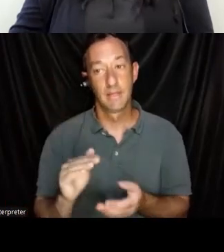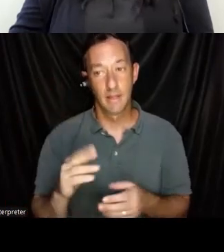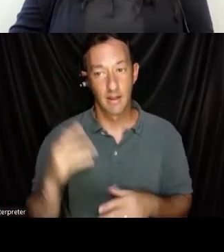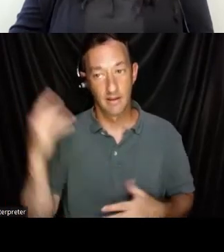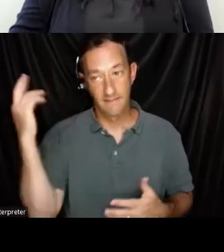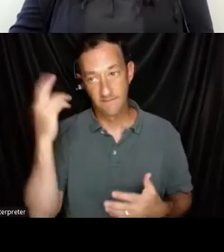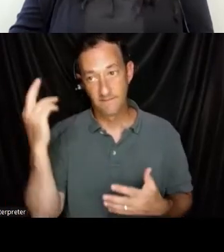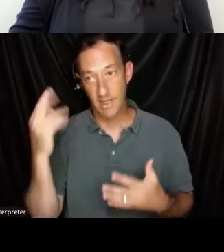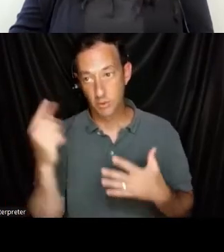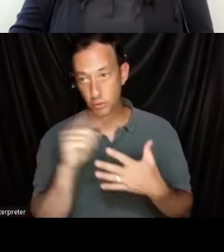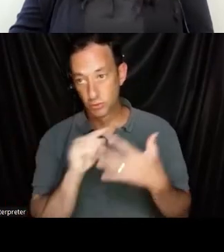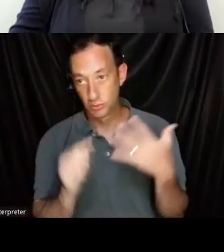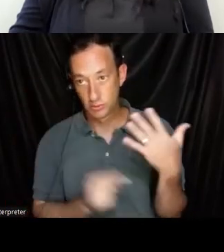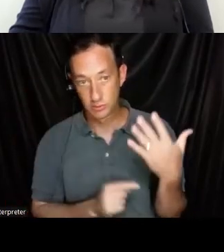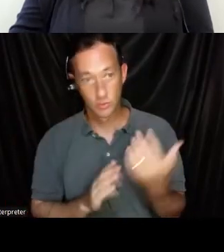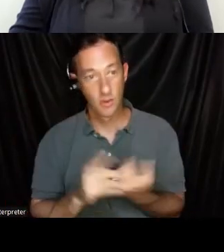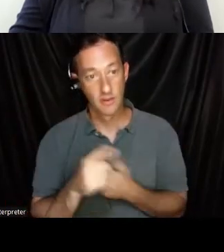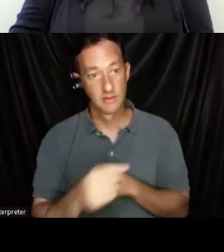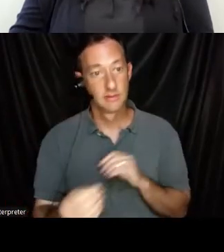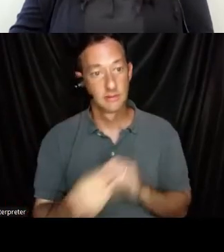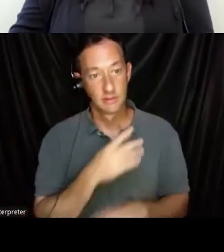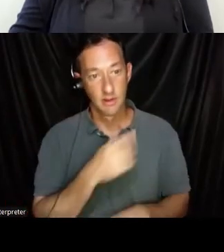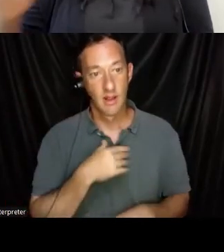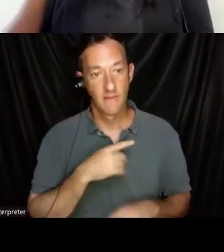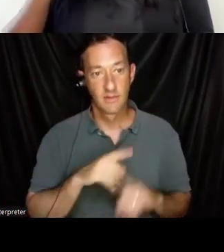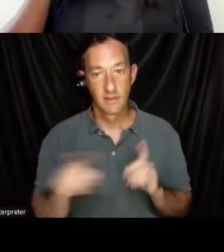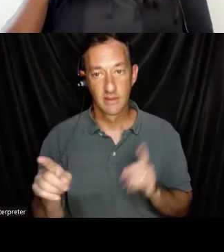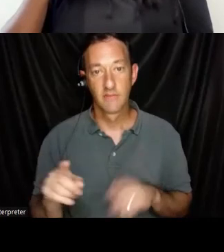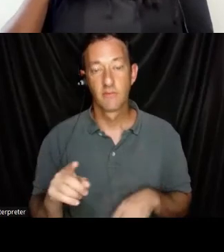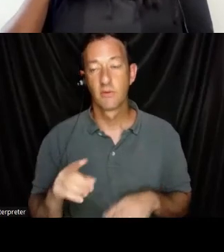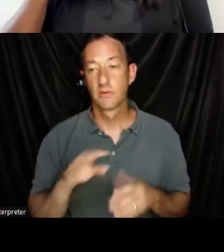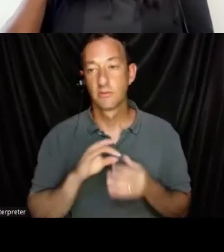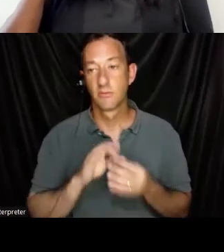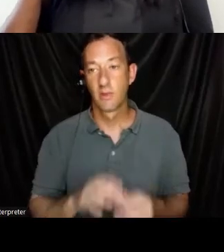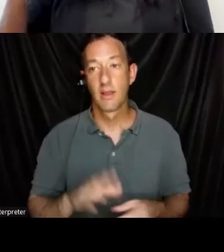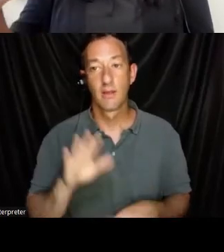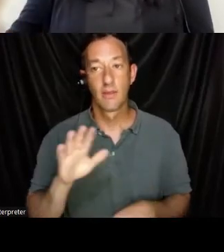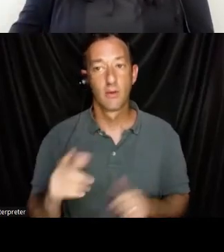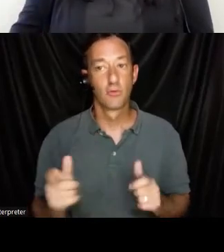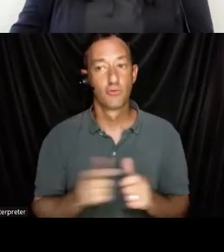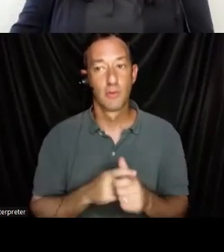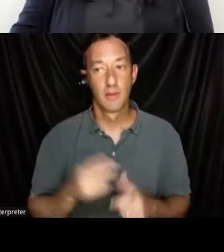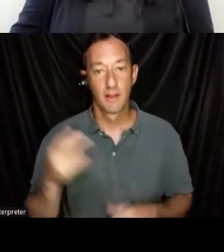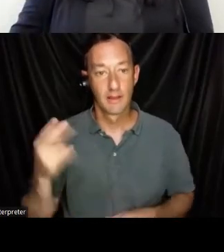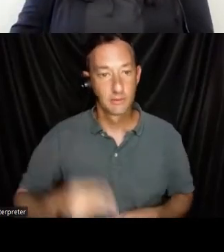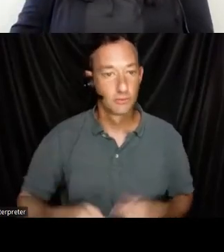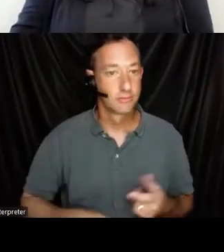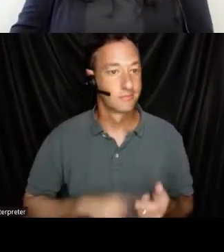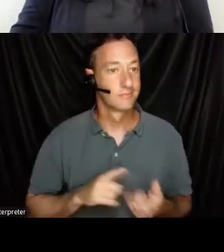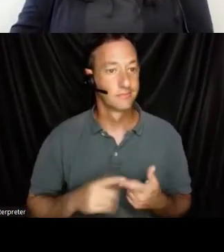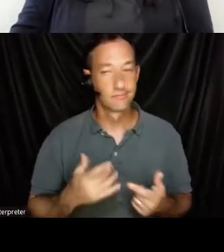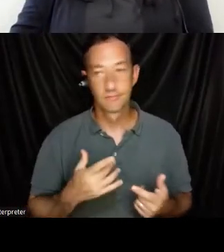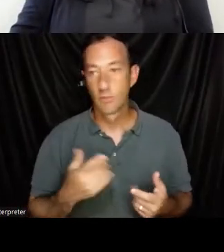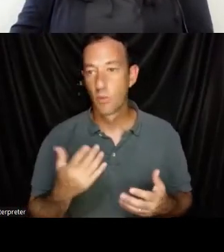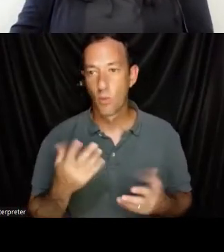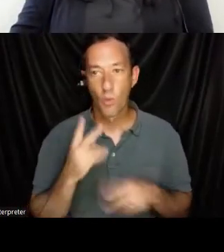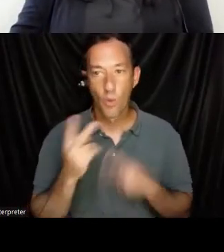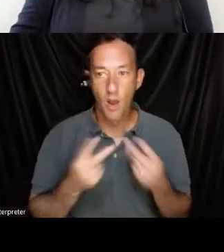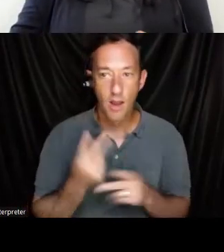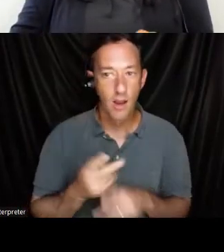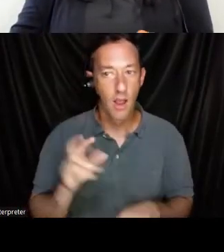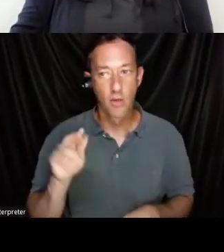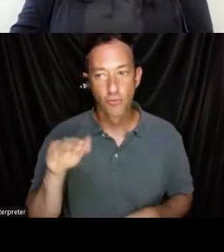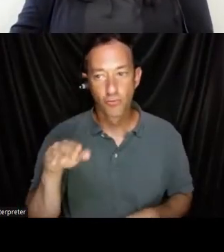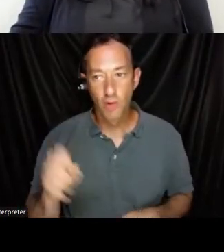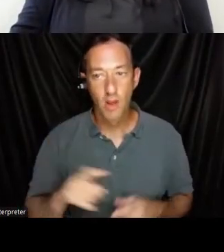included information about mitigating factors related to criminal history, such as the nature of the crime, the circumstances